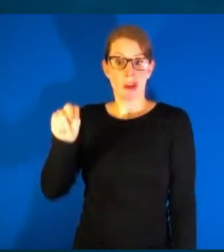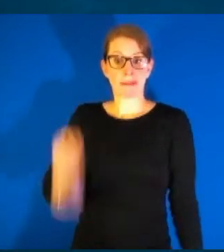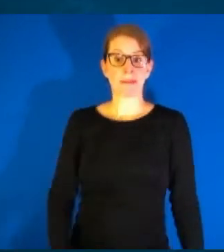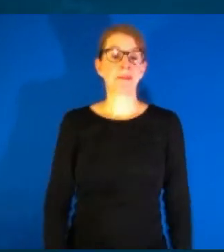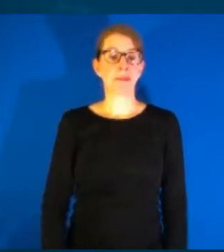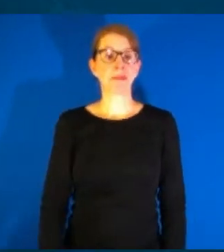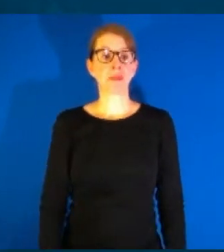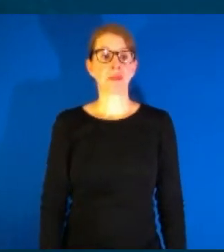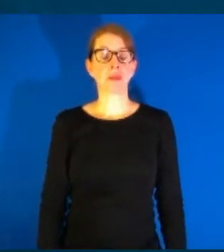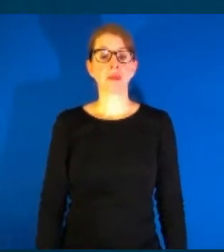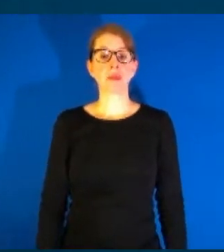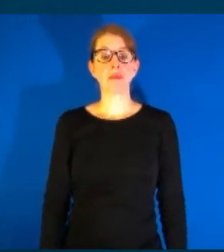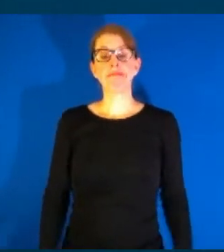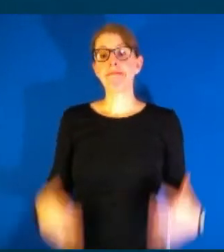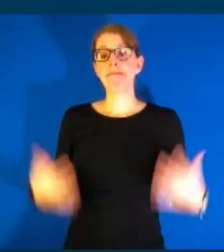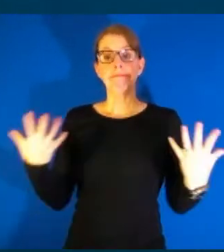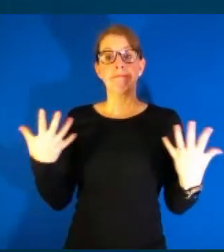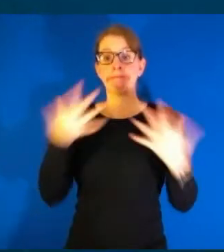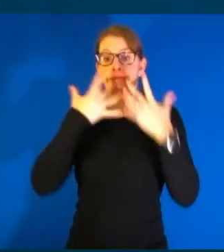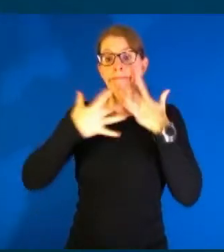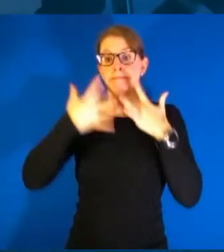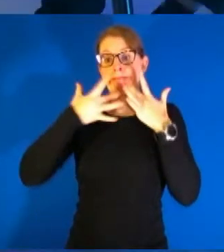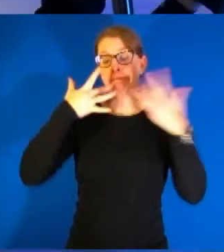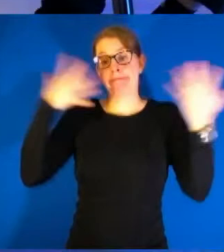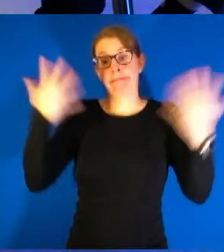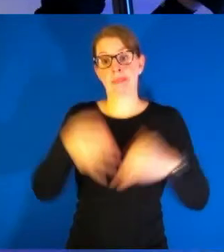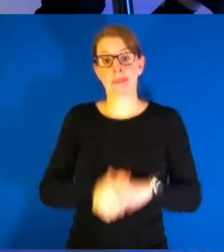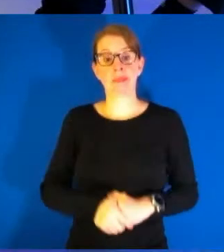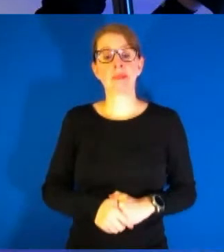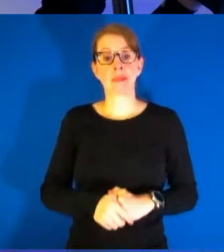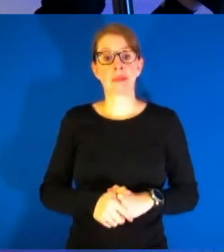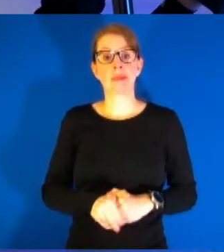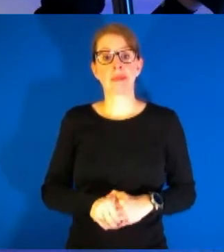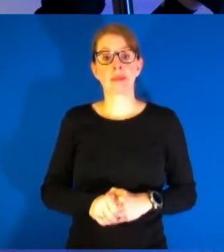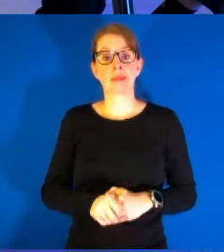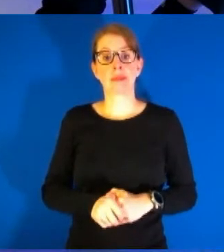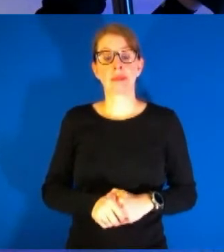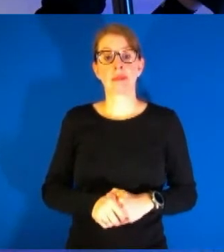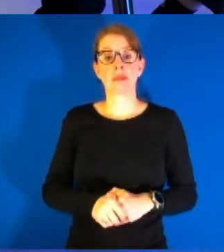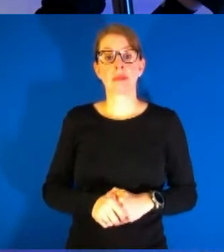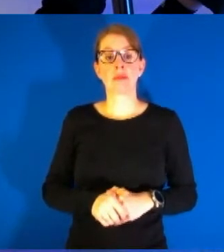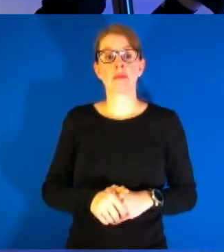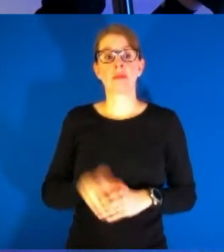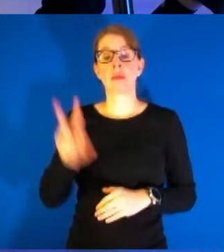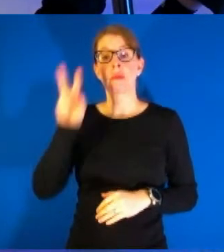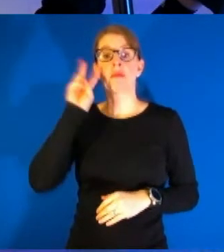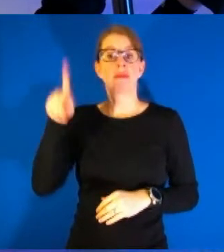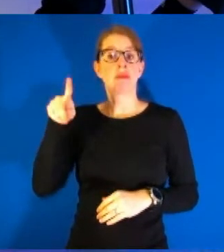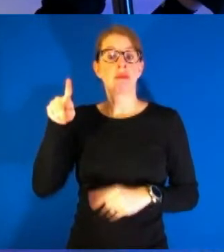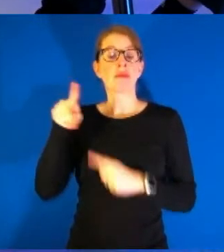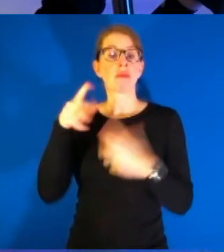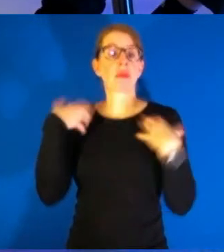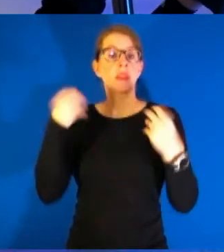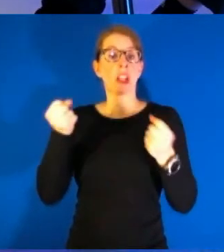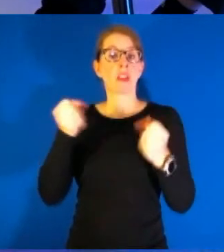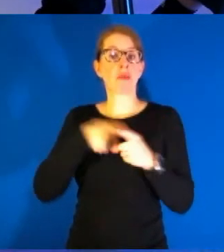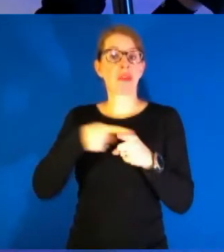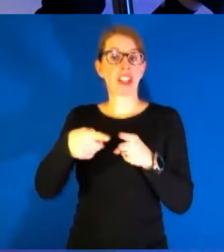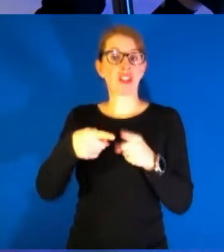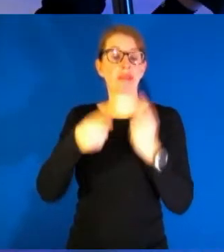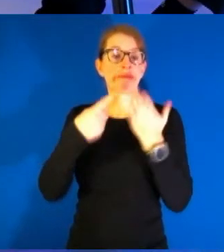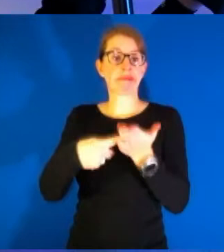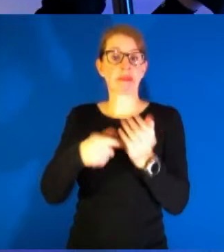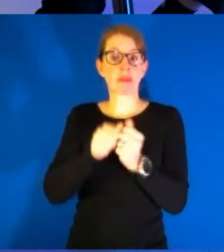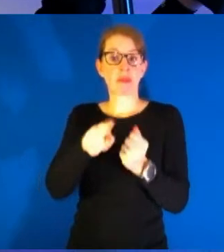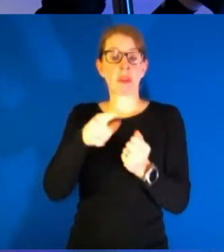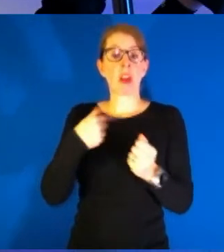the period is it's just in short supply. So Rick Couldry, VP of Pharmacy and Health Professions, let's start with you. So we here at the health system, we know that we're very blessed